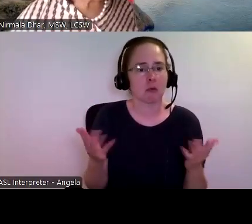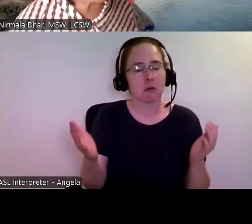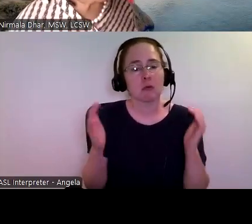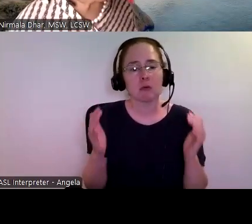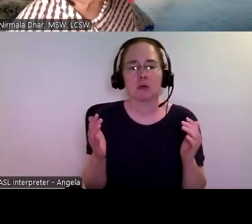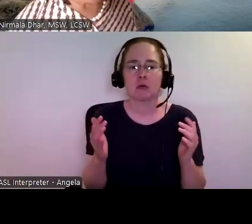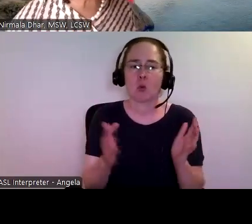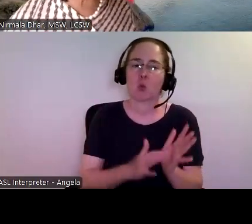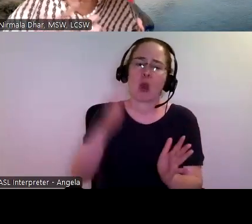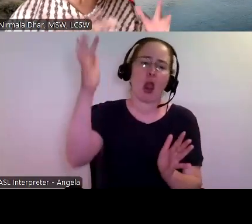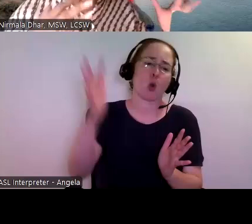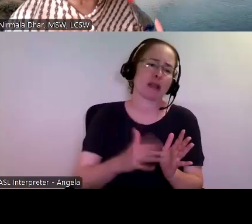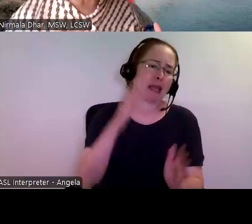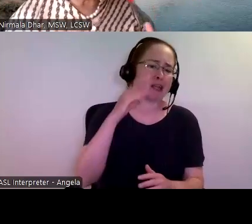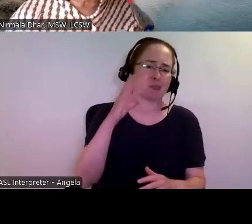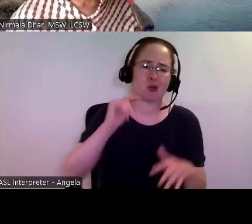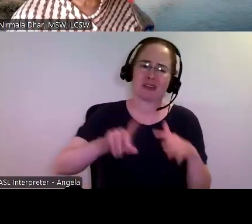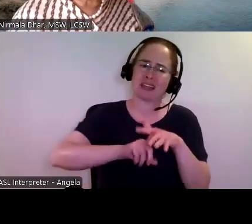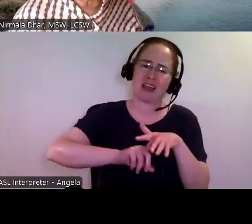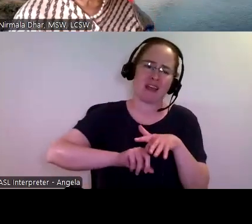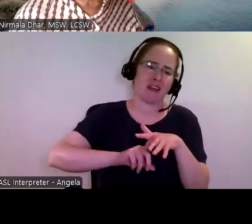rarely experience evictions from housing,